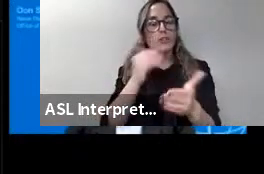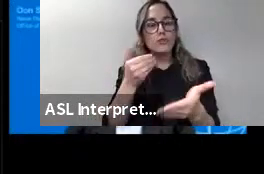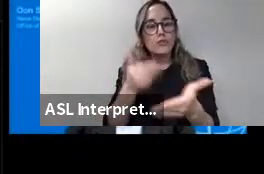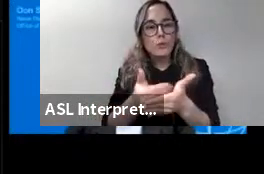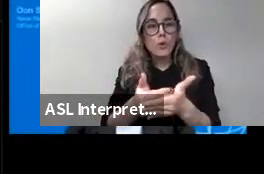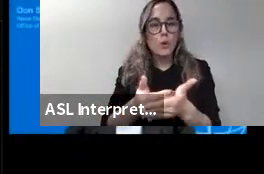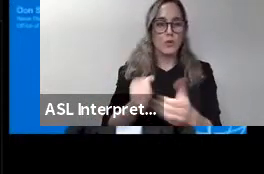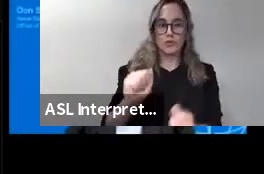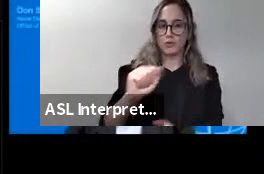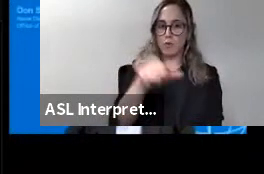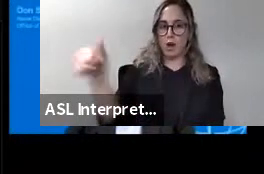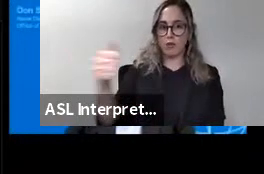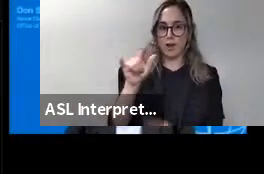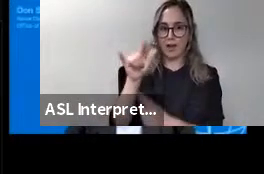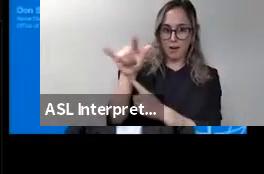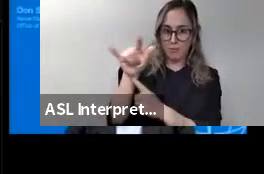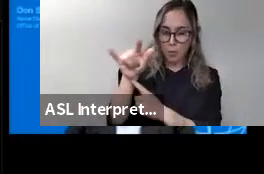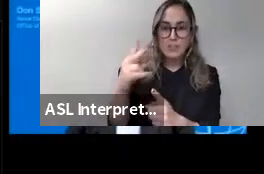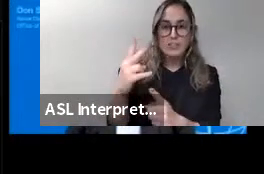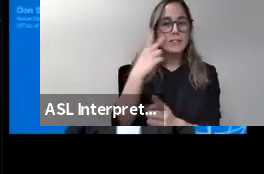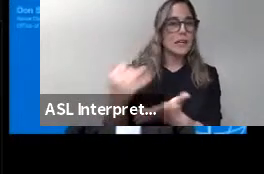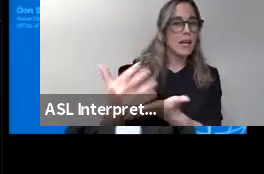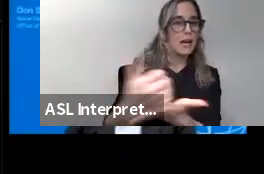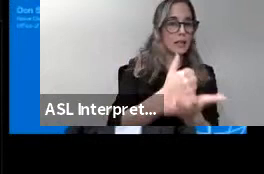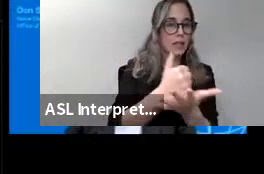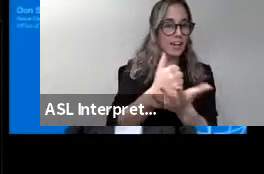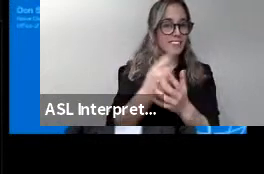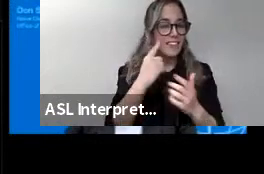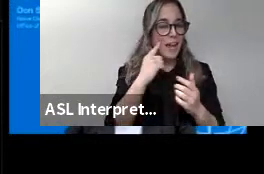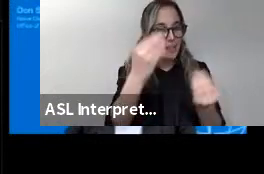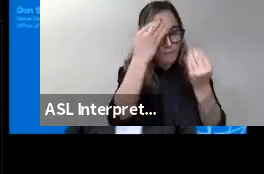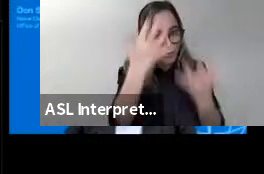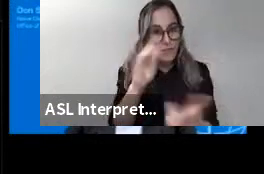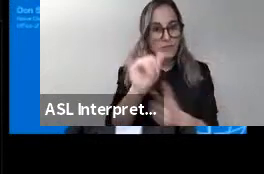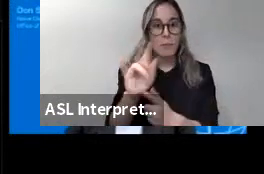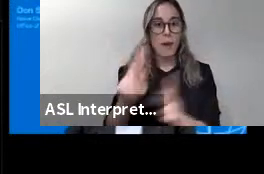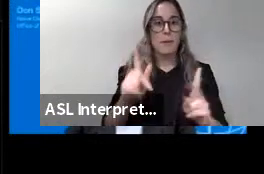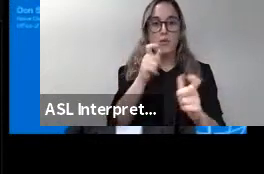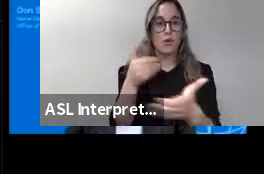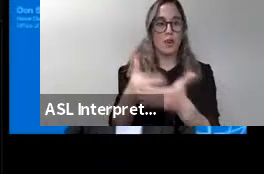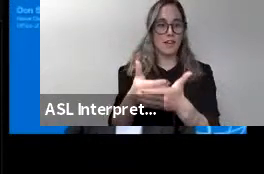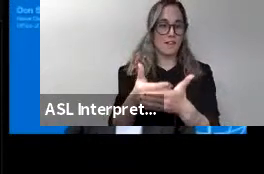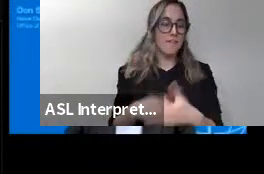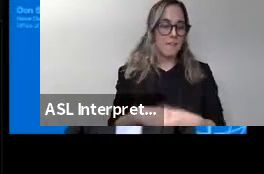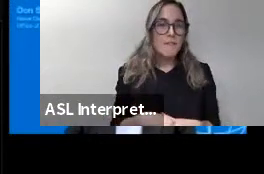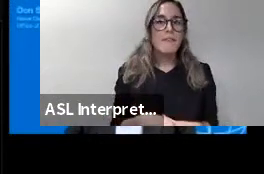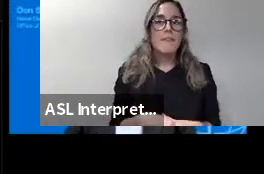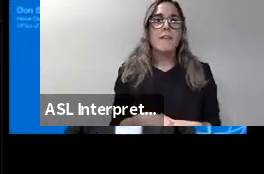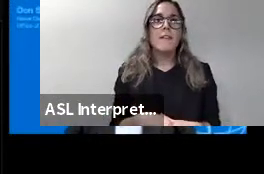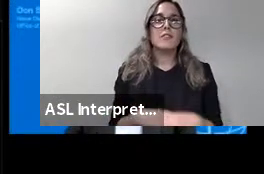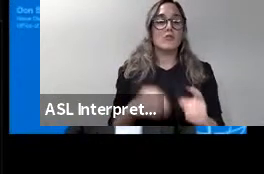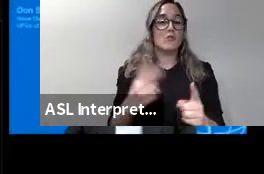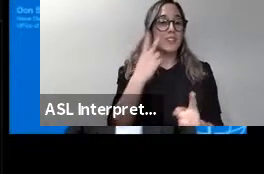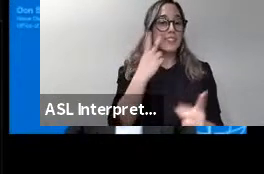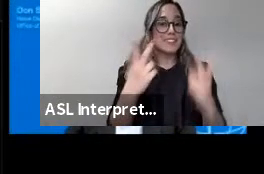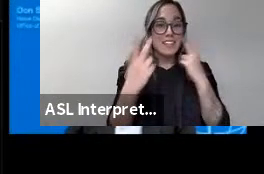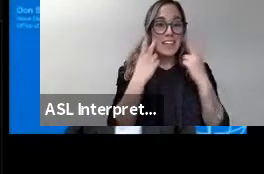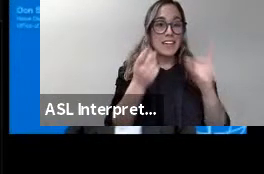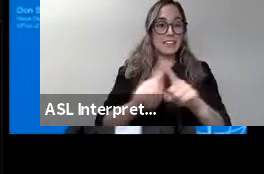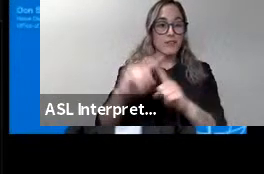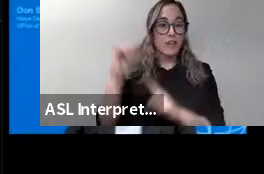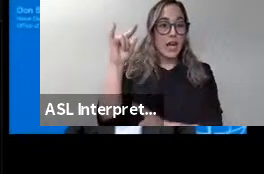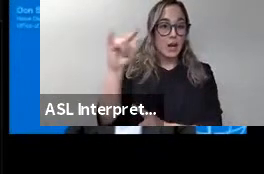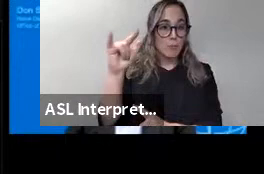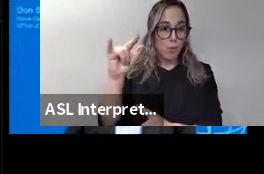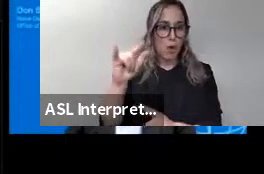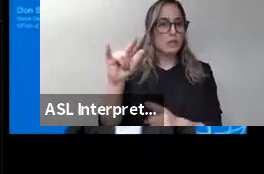the nation's airports as a whole. You can see here on this slide the 20 airports that were selected, and we'll hear more from Joe